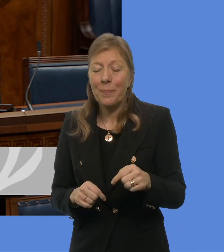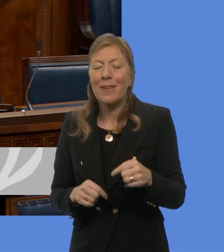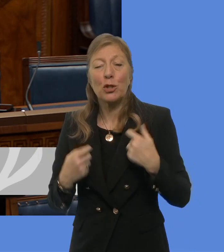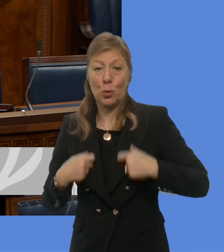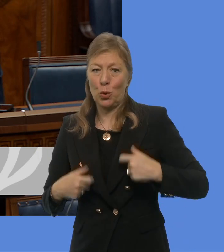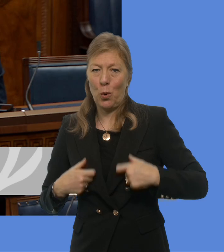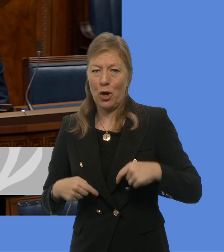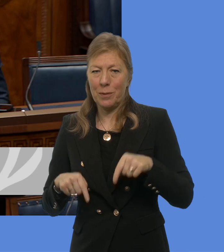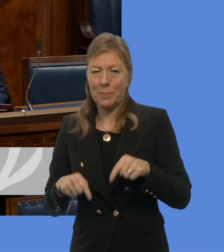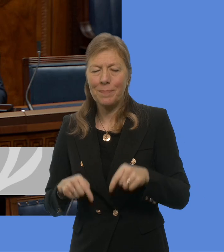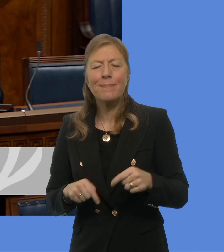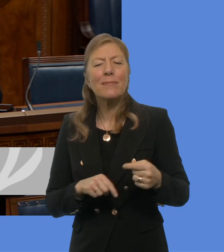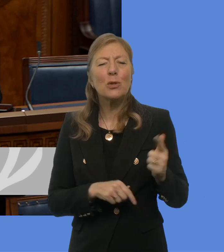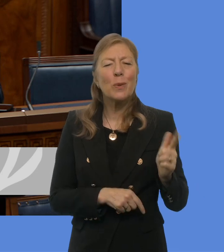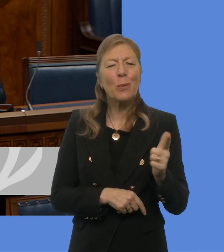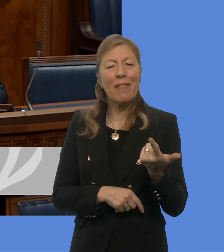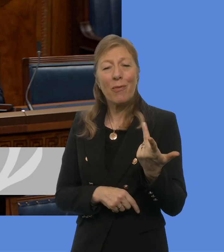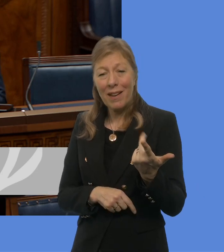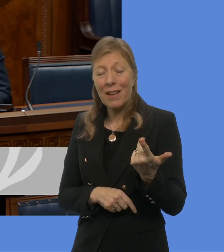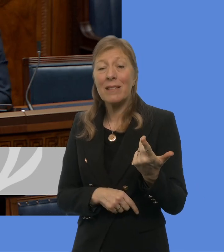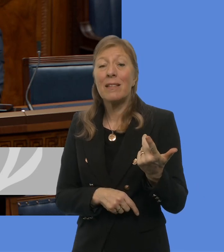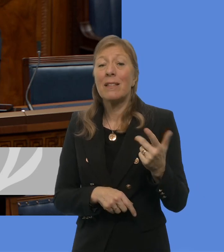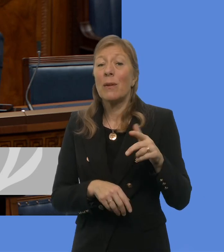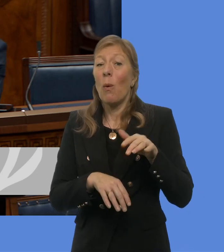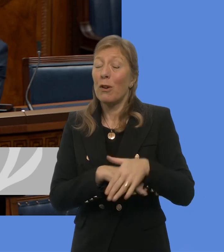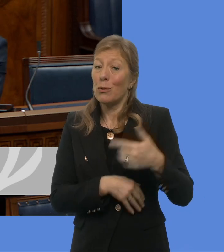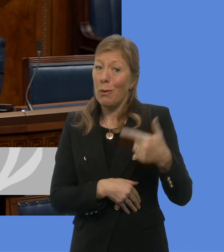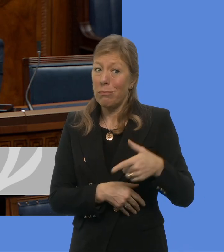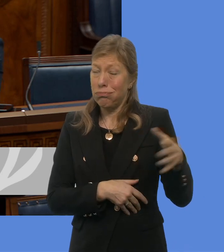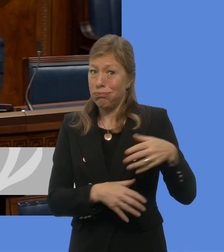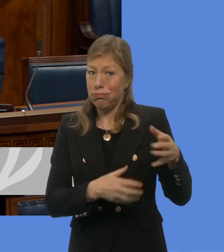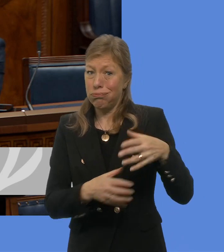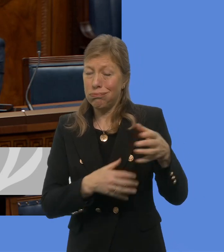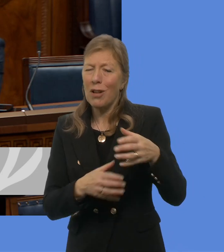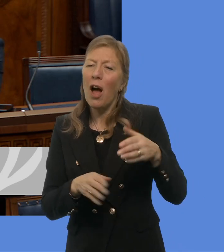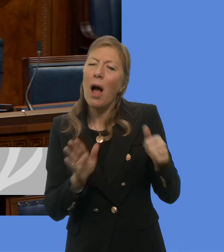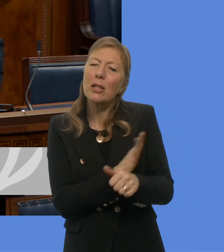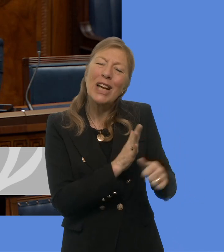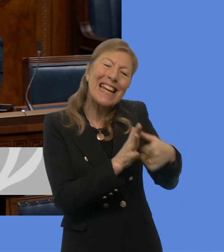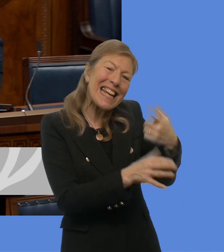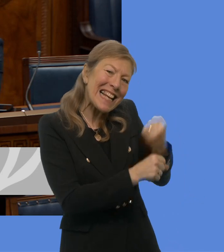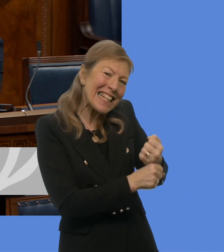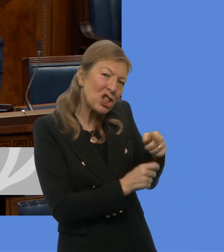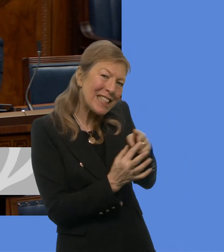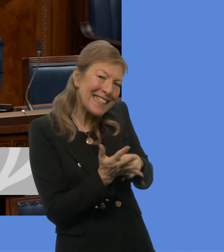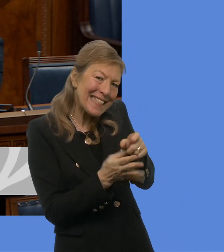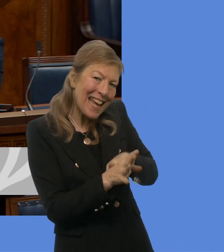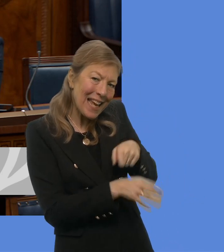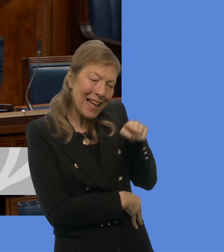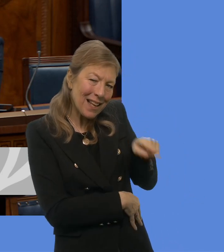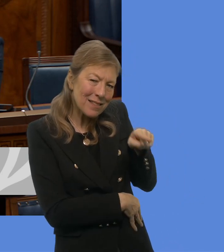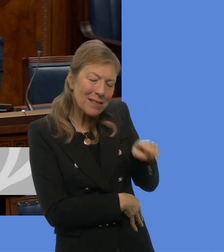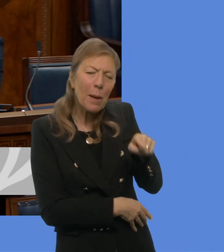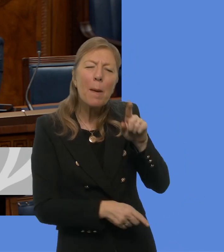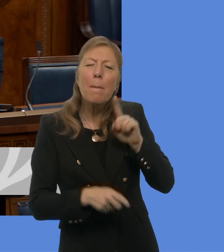workers employed by recruitment agencies. They were delivering HSC services. The majority of these agency social workers were located